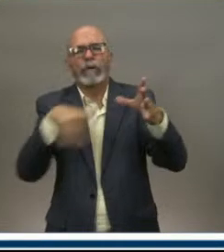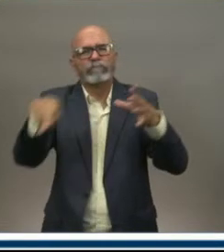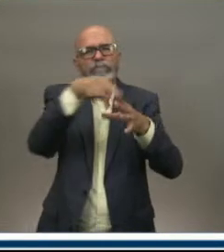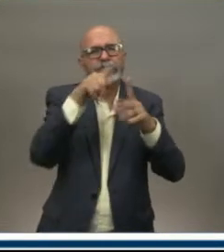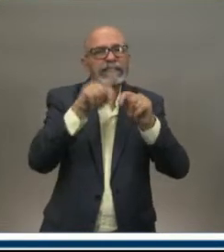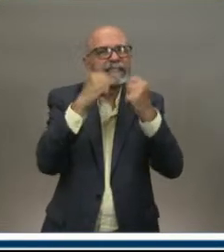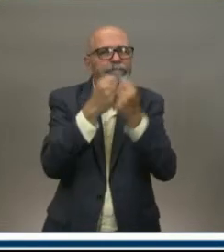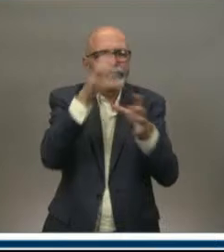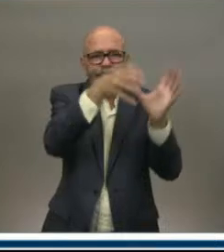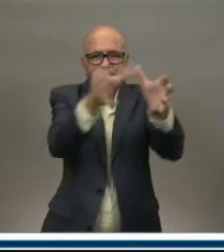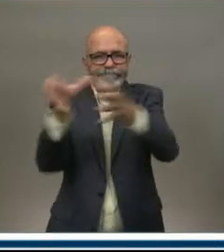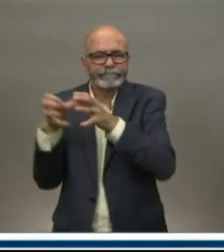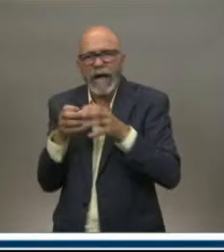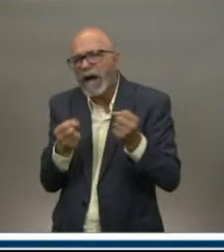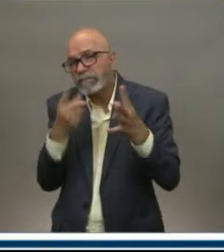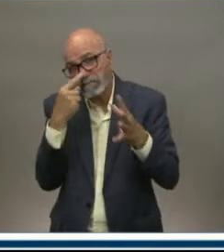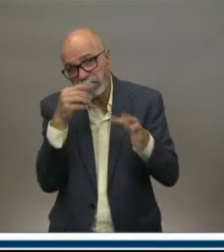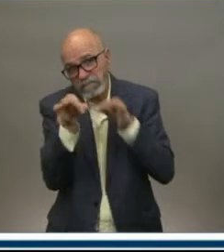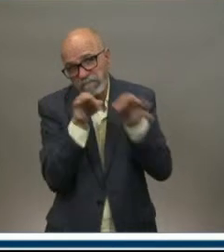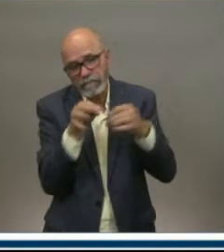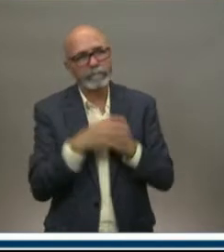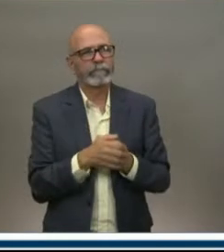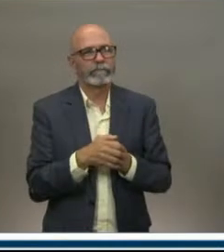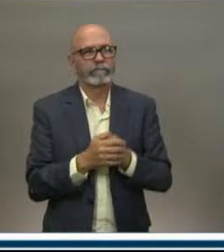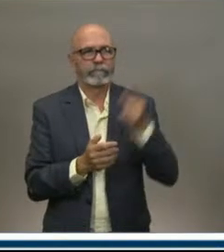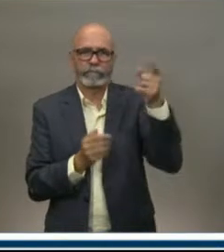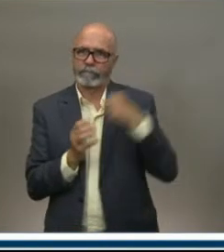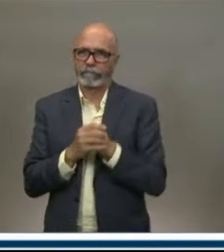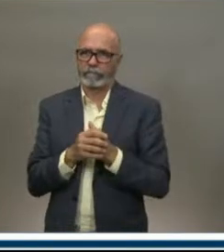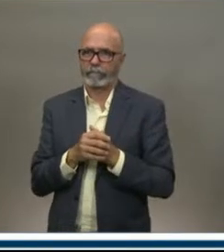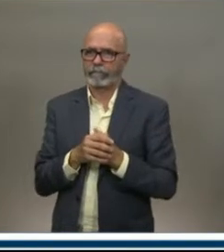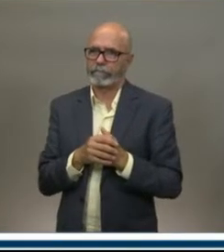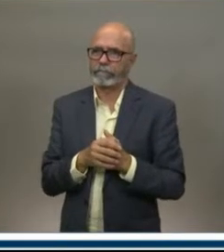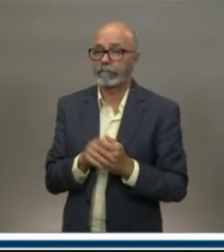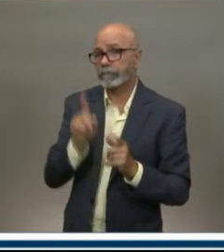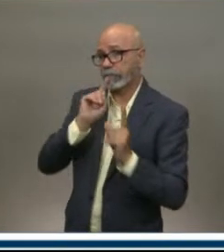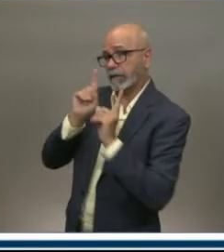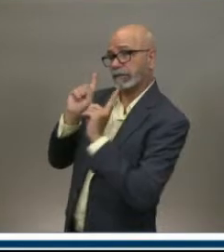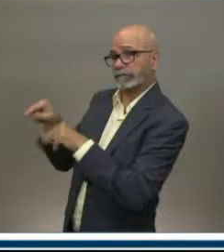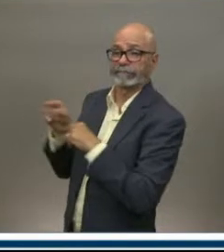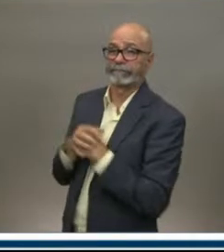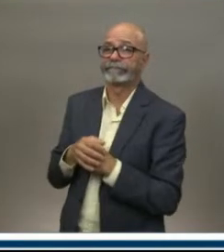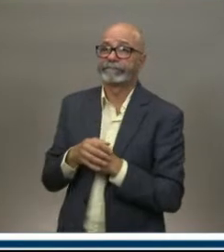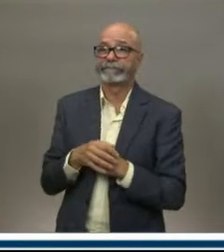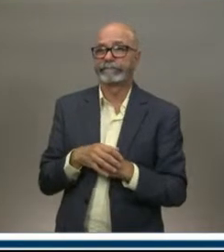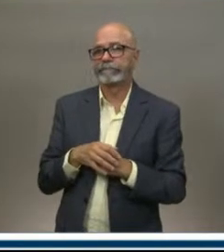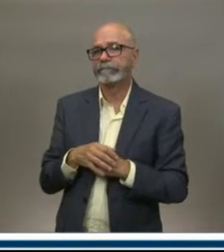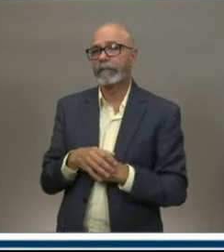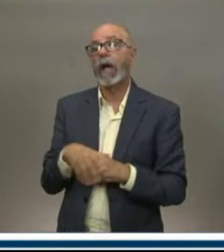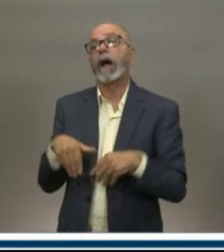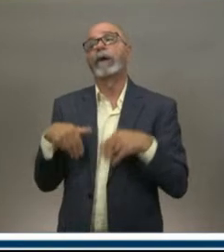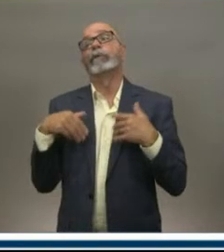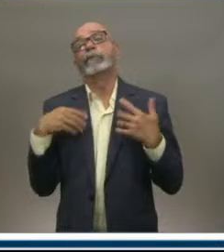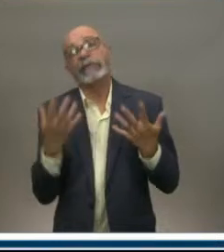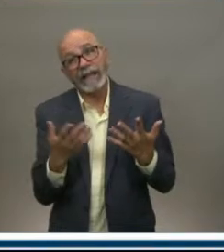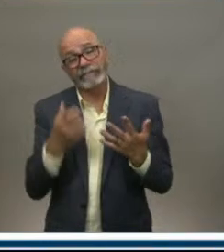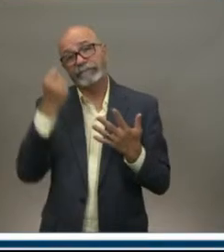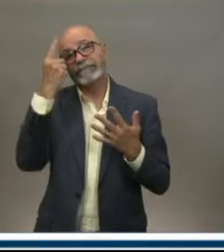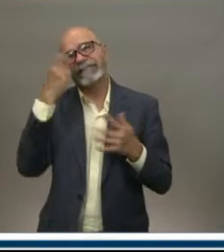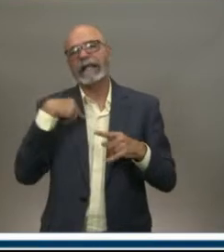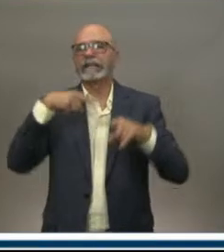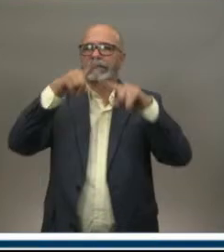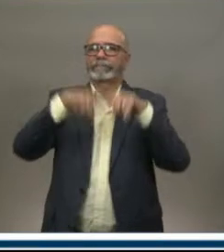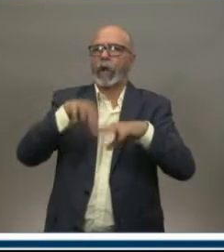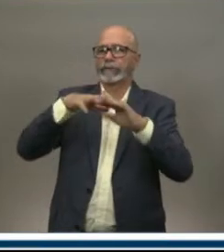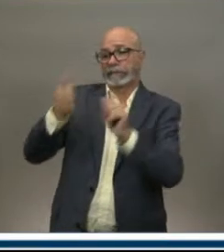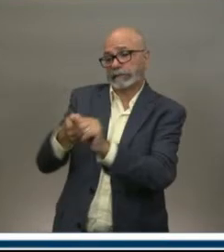that? So this will be work that is going to take place at the zone level. So I guess if